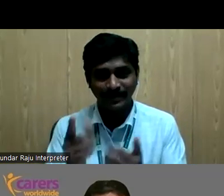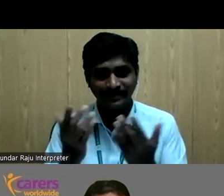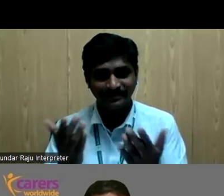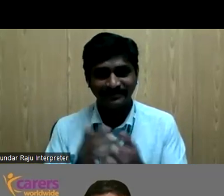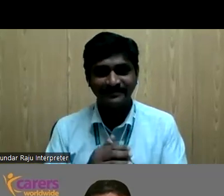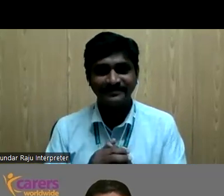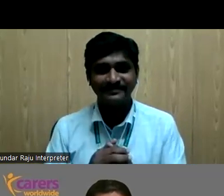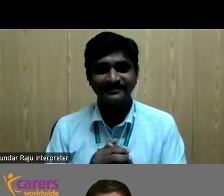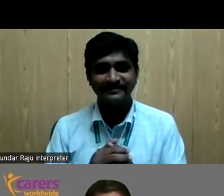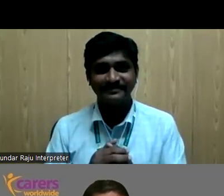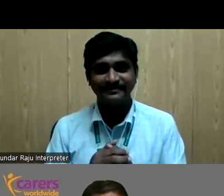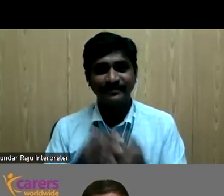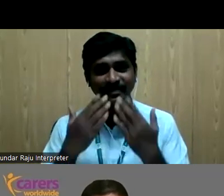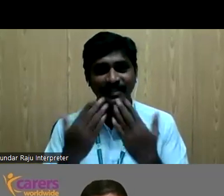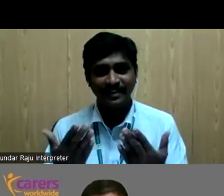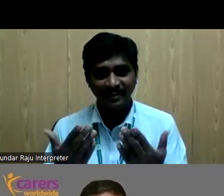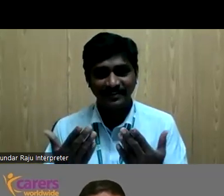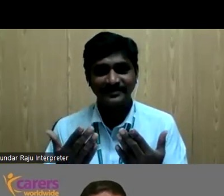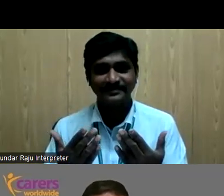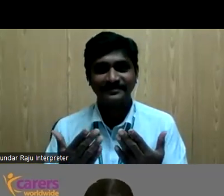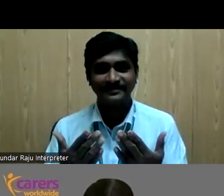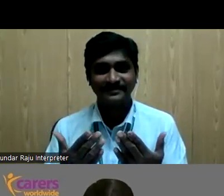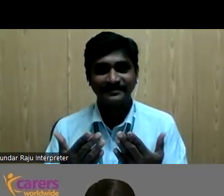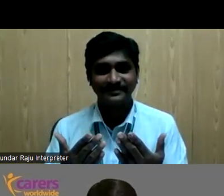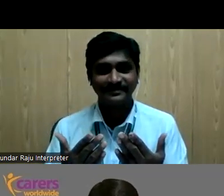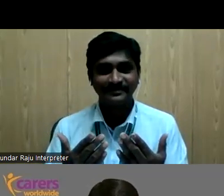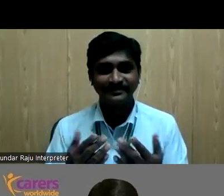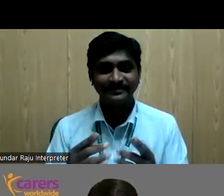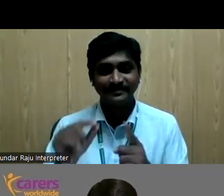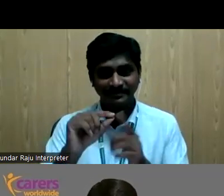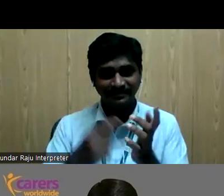Thanks for introducing me, Prachi,